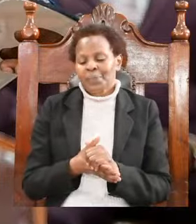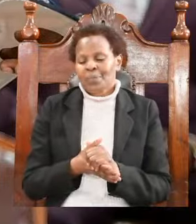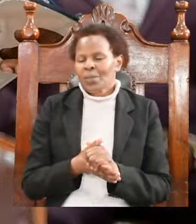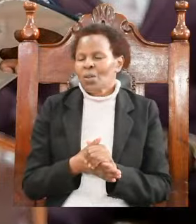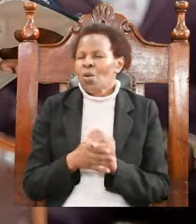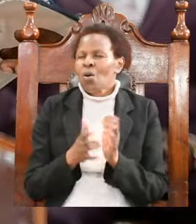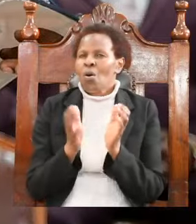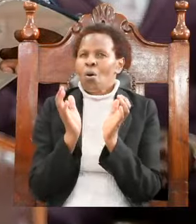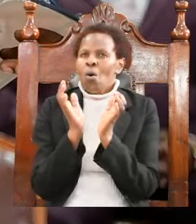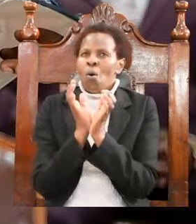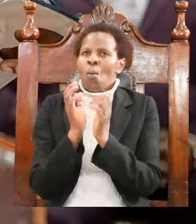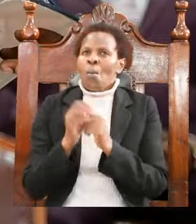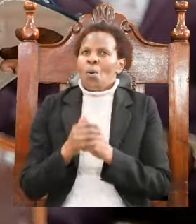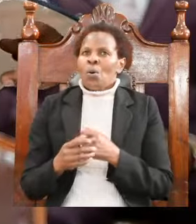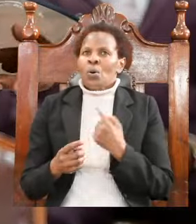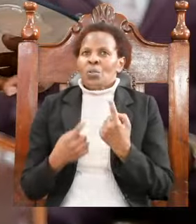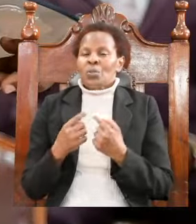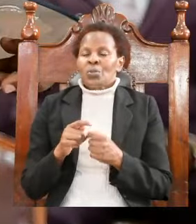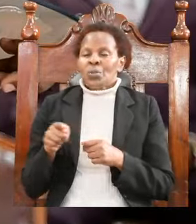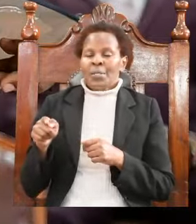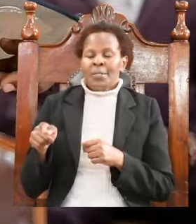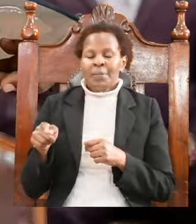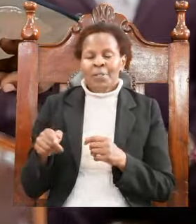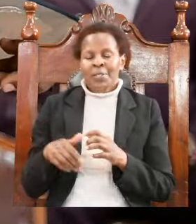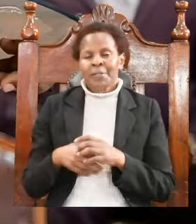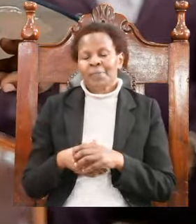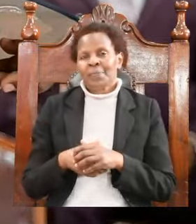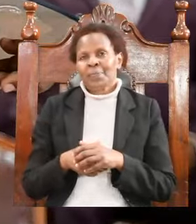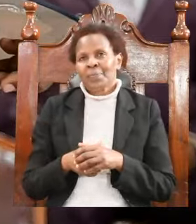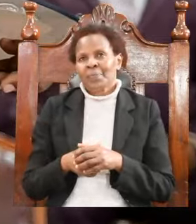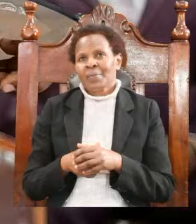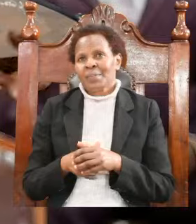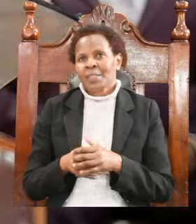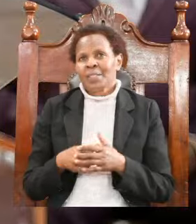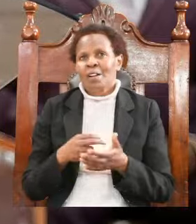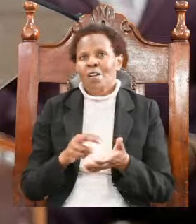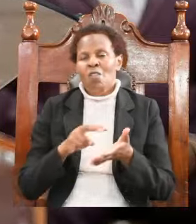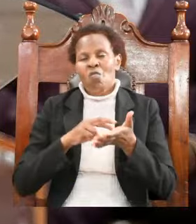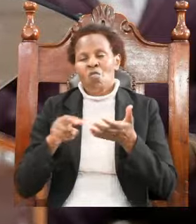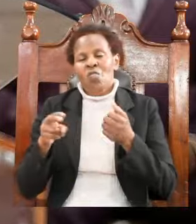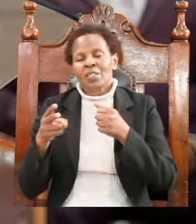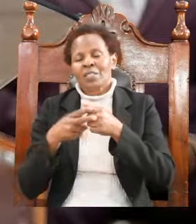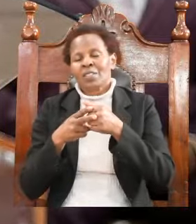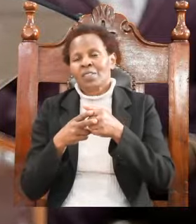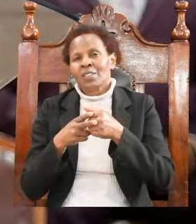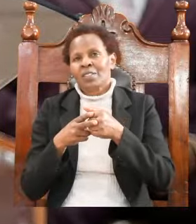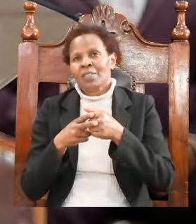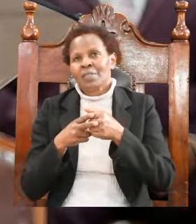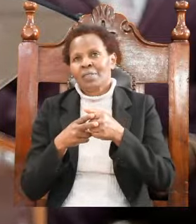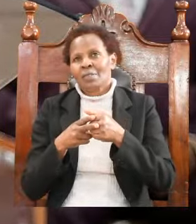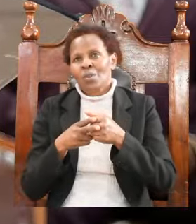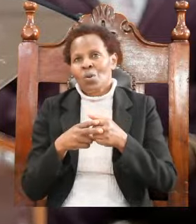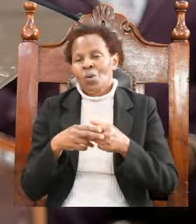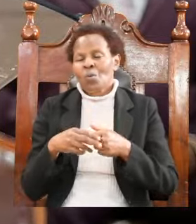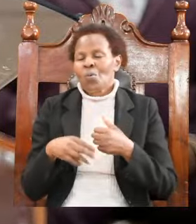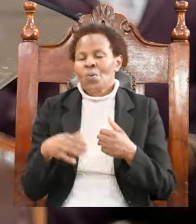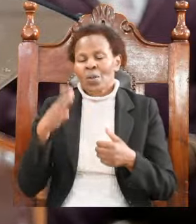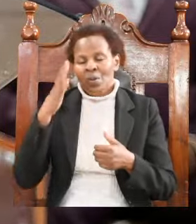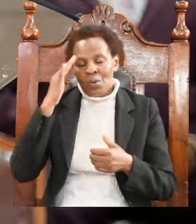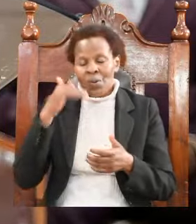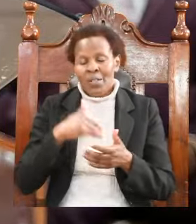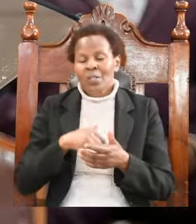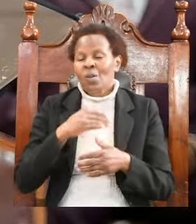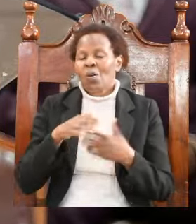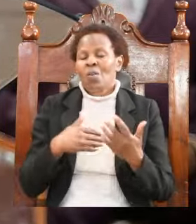Paul told Timothy, and this is in verse 7, and we know it very well. 2 Timothy